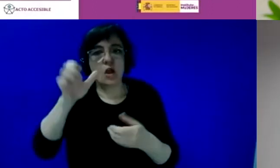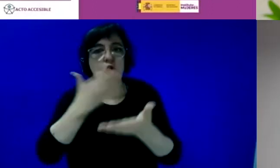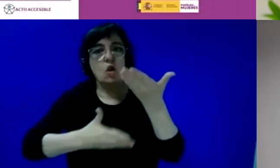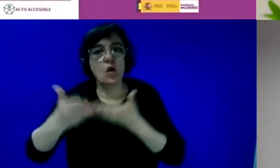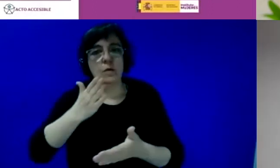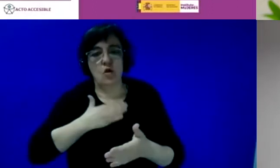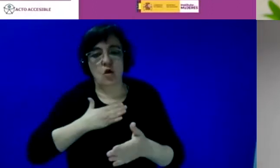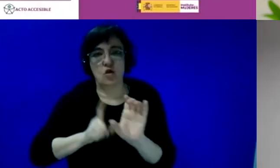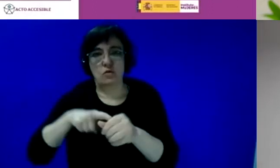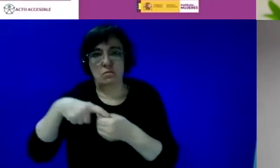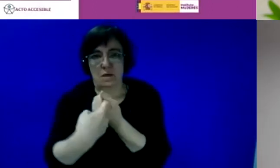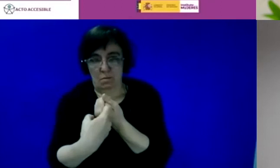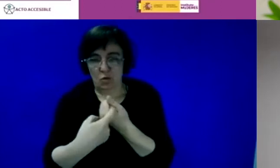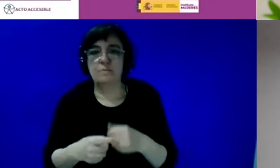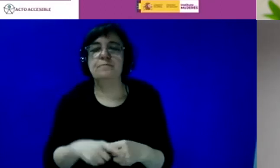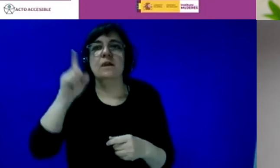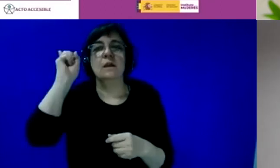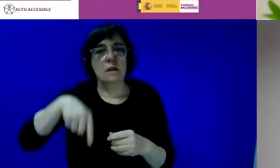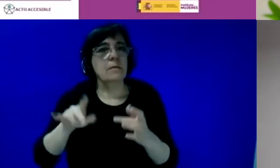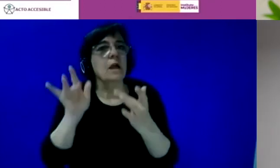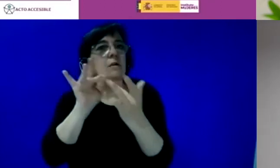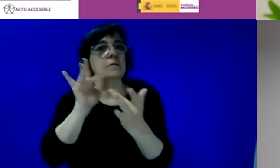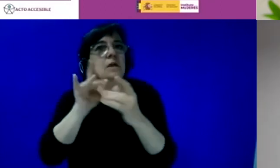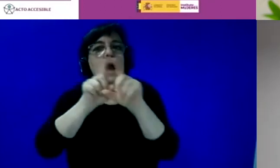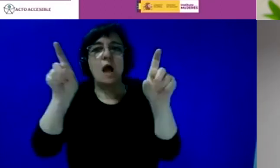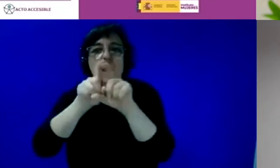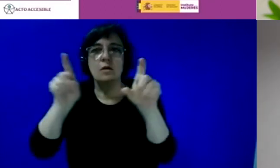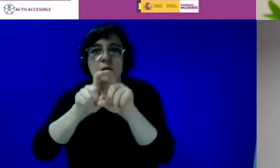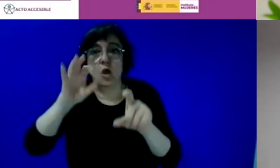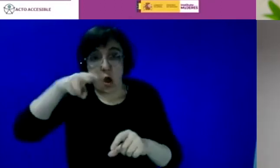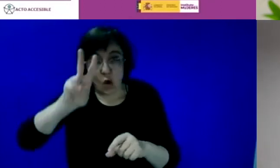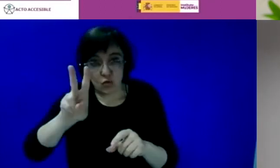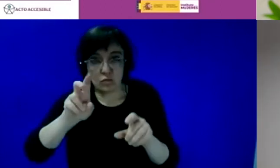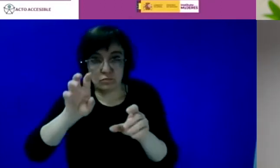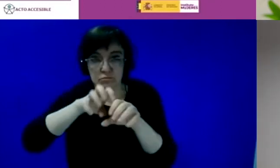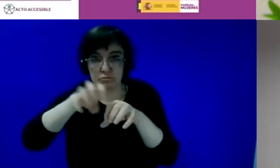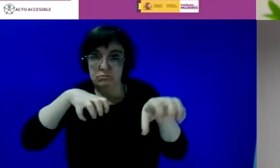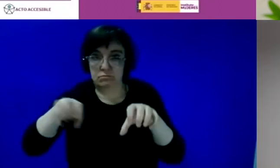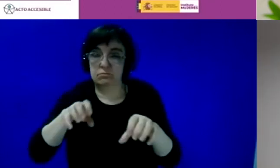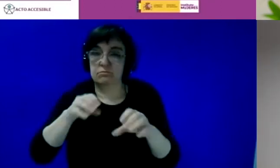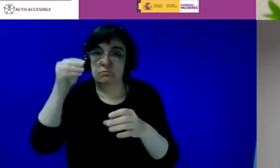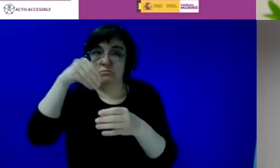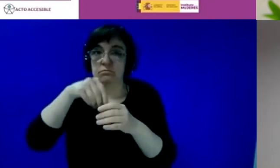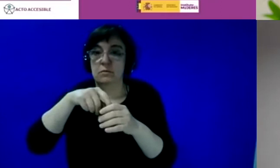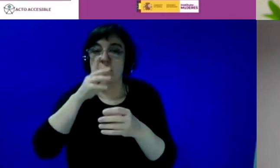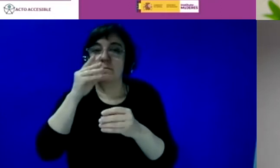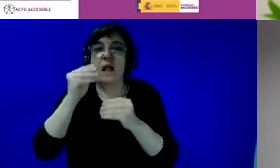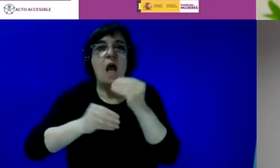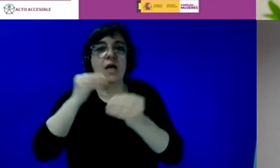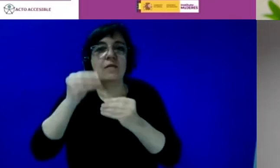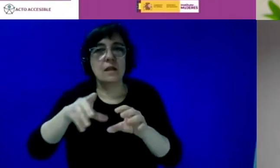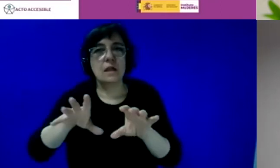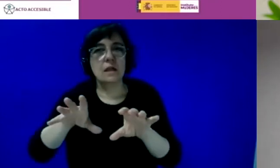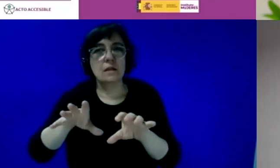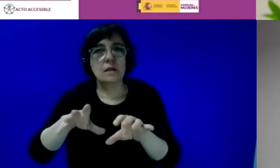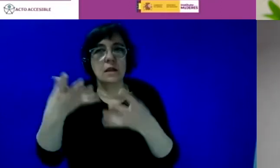UN agencies that we have been trying to work closely with for them to understand also the situation of persons with disabilities. And we